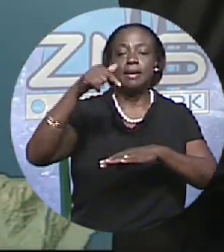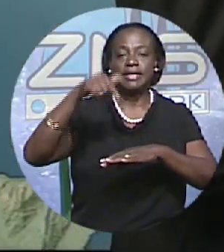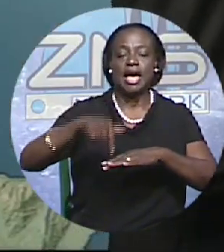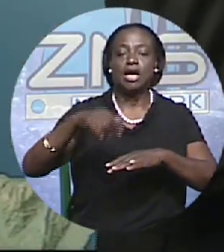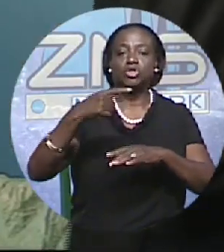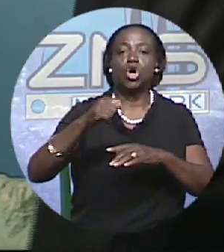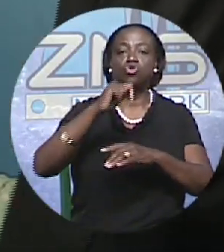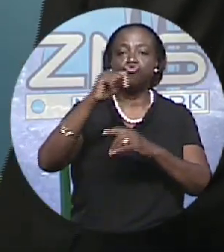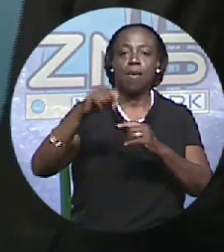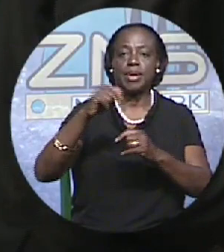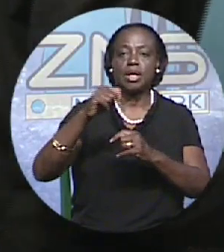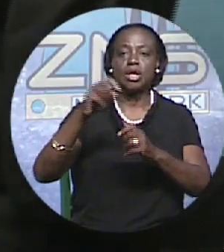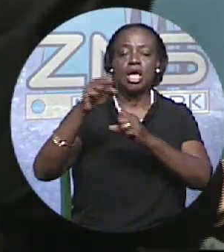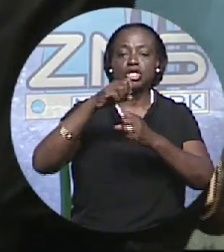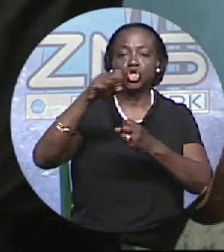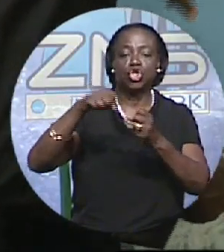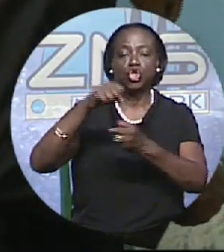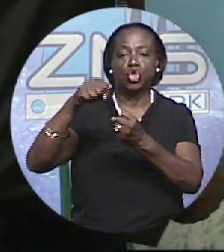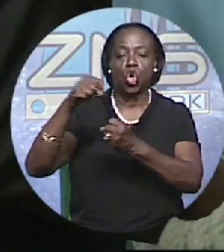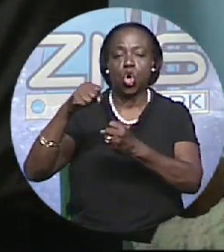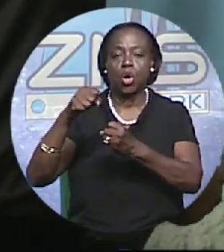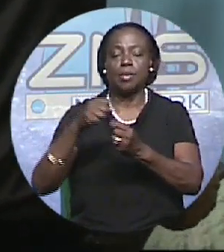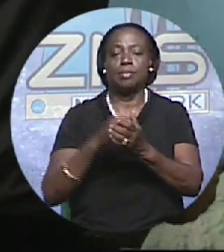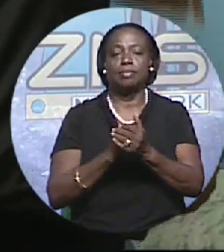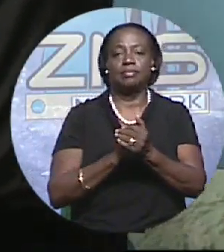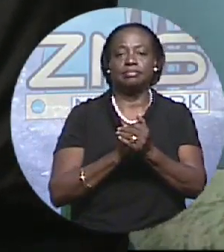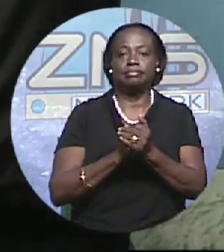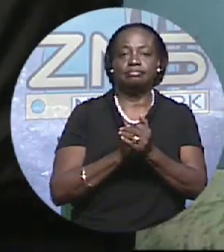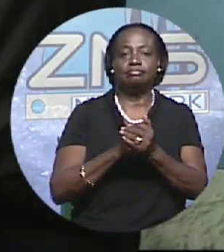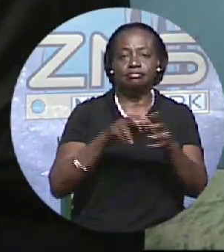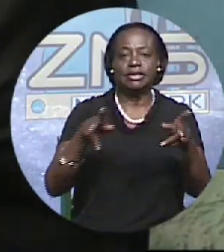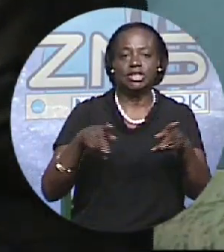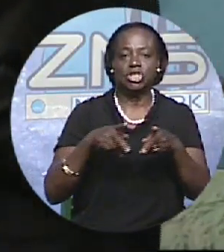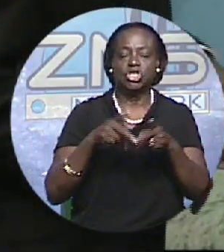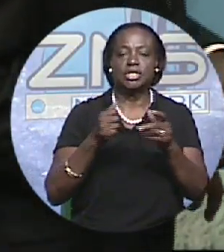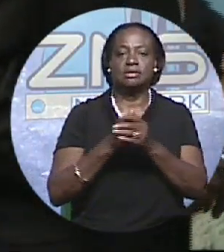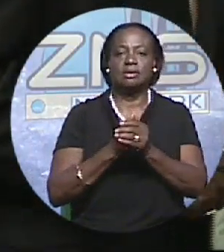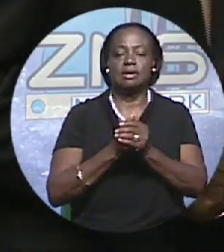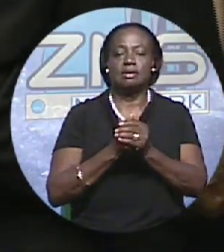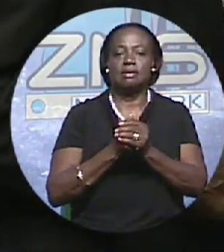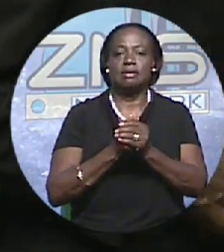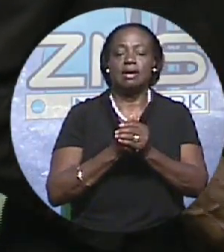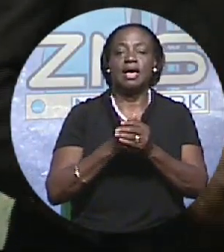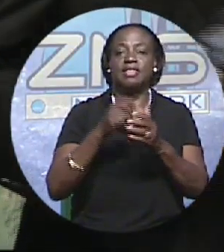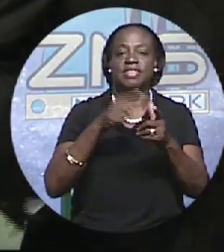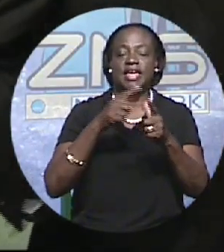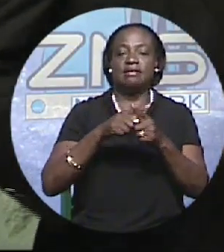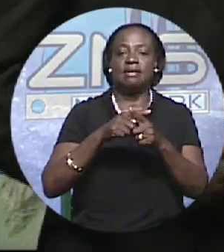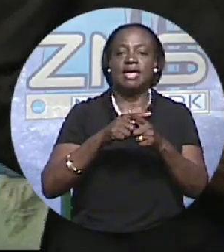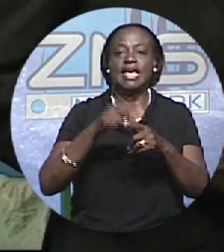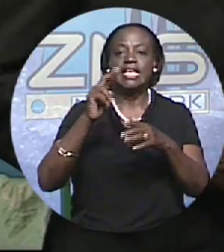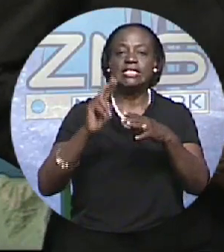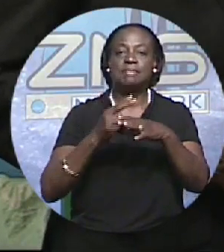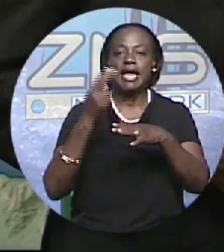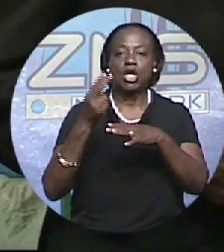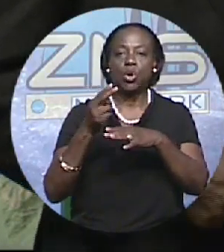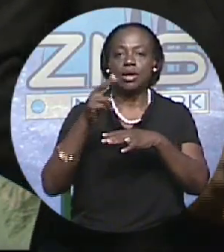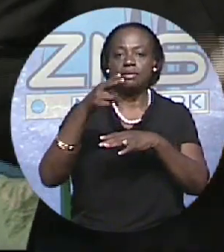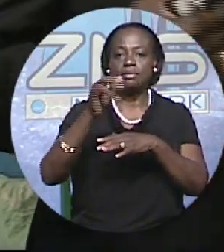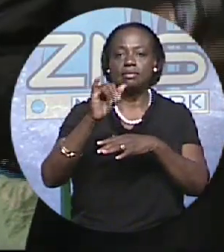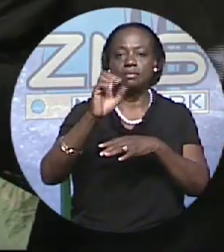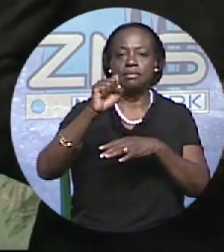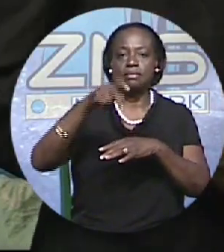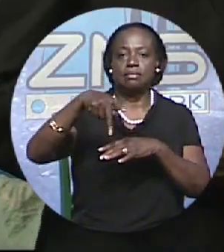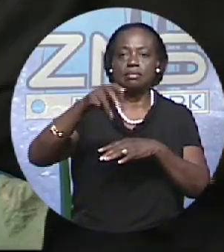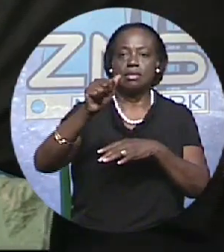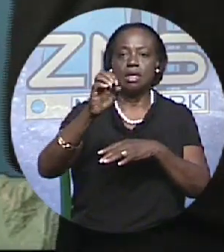is what we hope. And as it continues moving west, could possibly encounter Hispaniola in its track, and should that happen, Hispaniola with